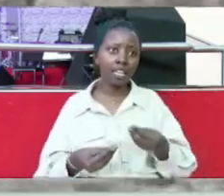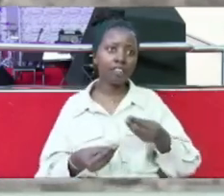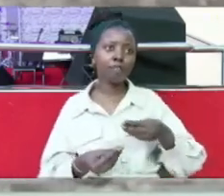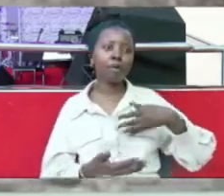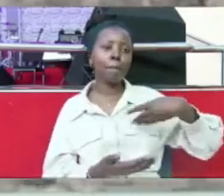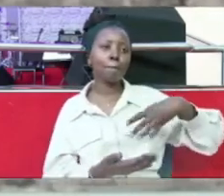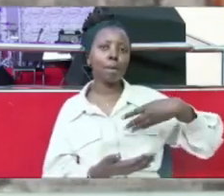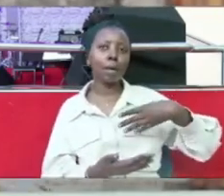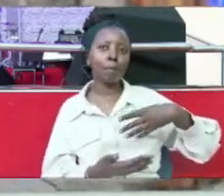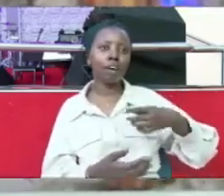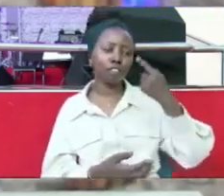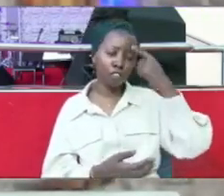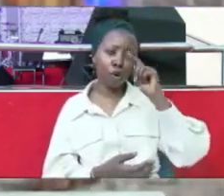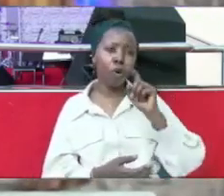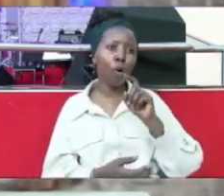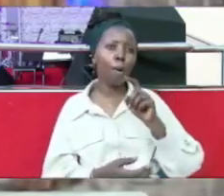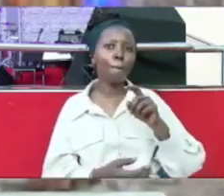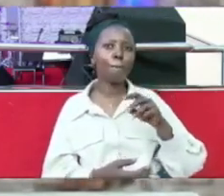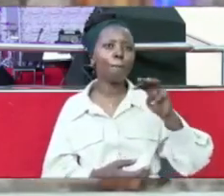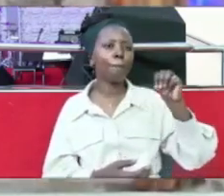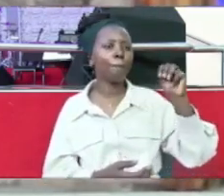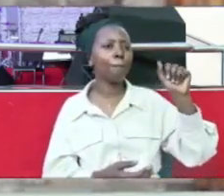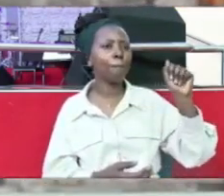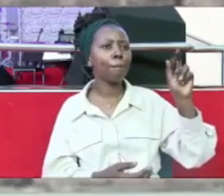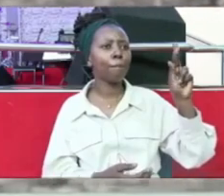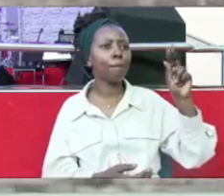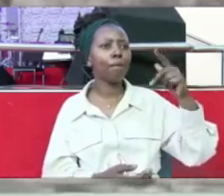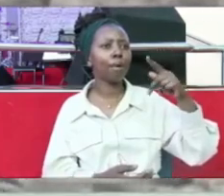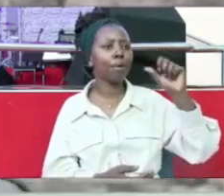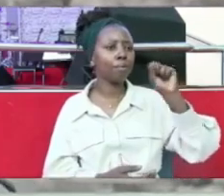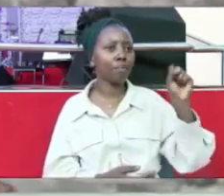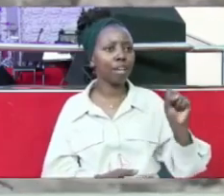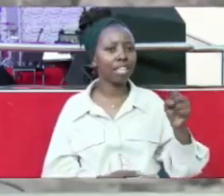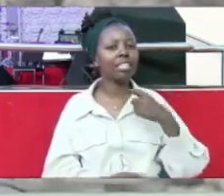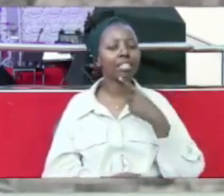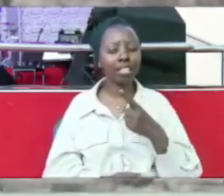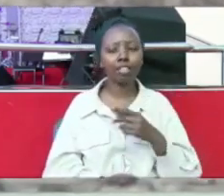He said in Kiswahili, enye huyu jamaa amejitetea.